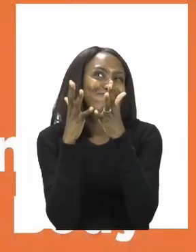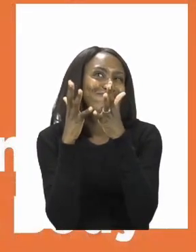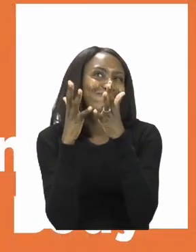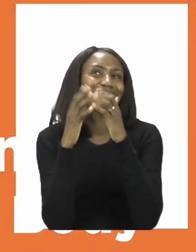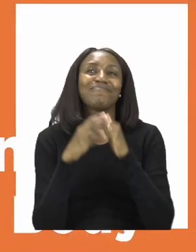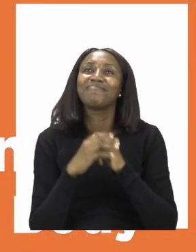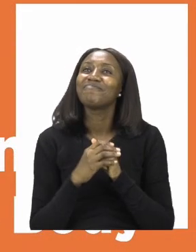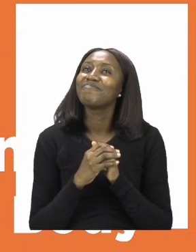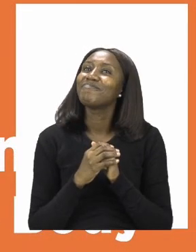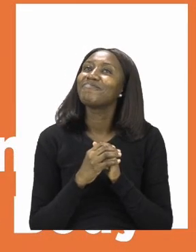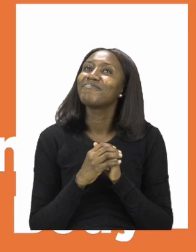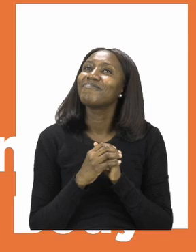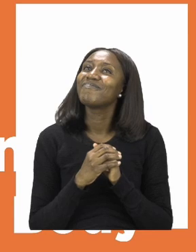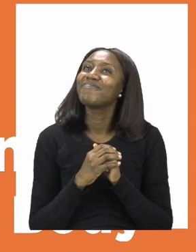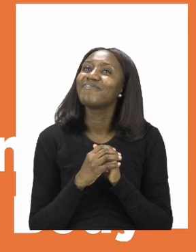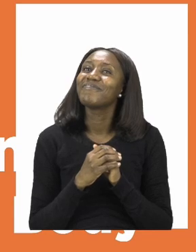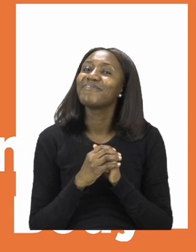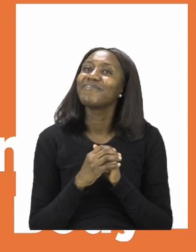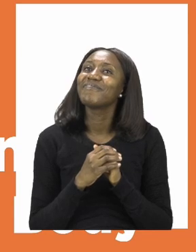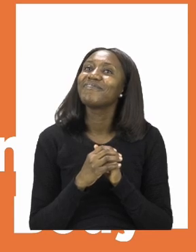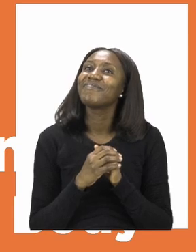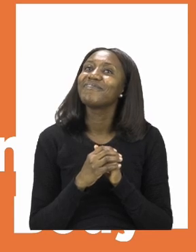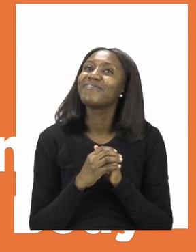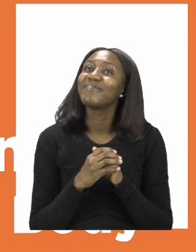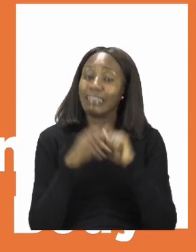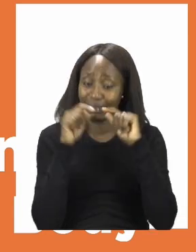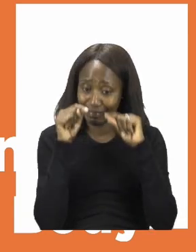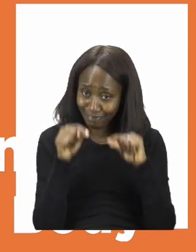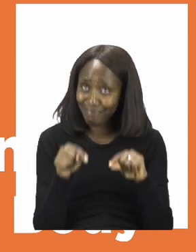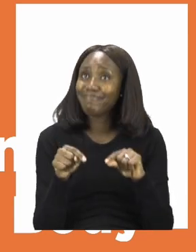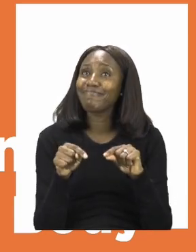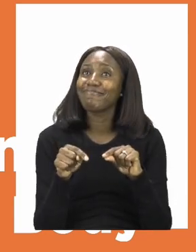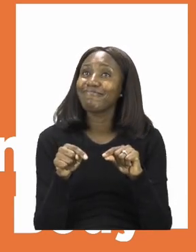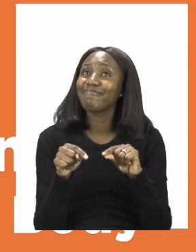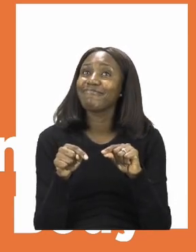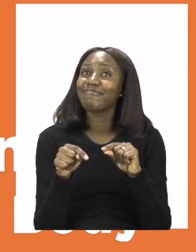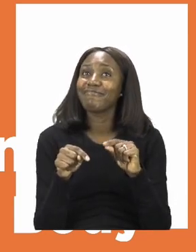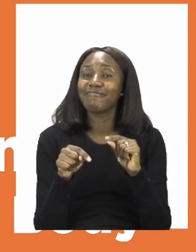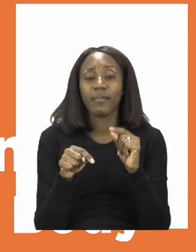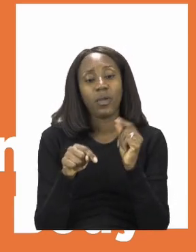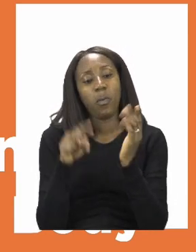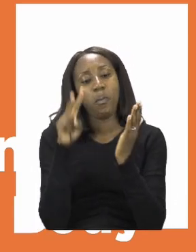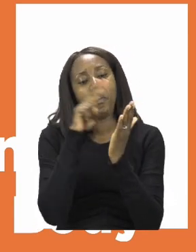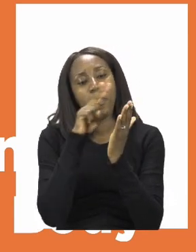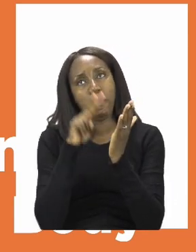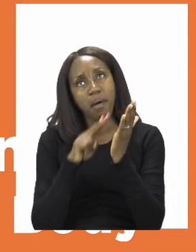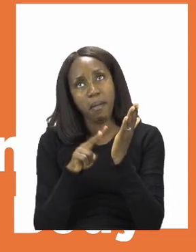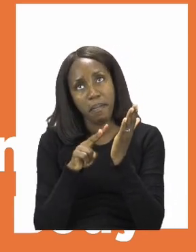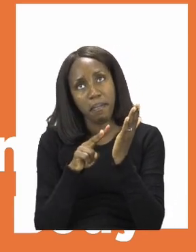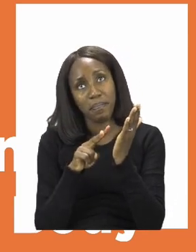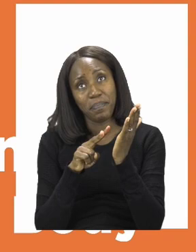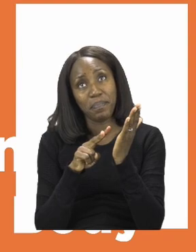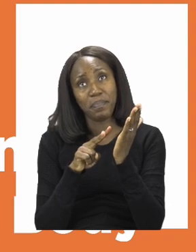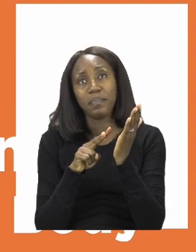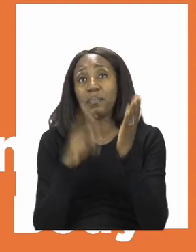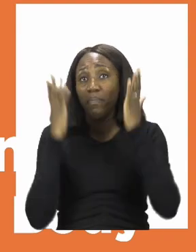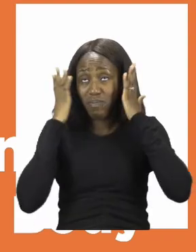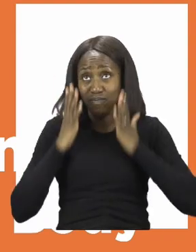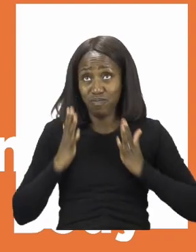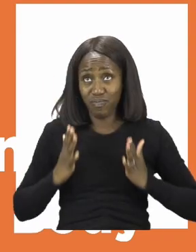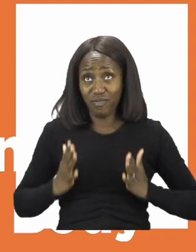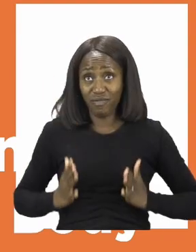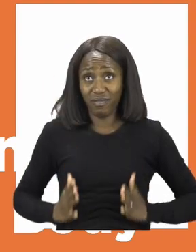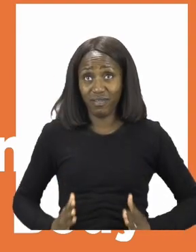Yay! Good job, everyone! For today's lesson, we will be doing reading, body